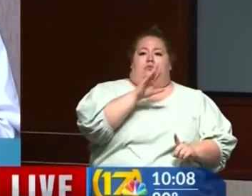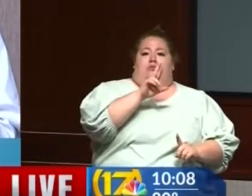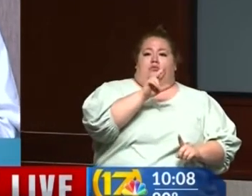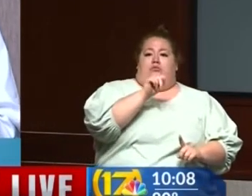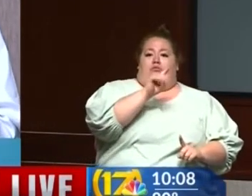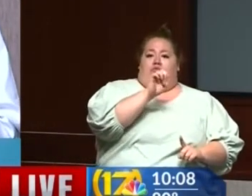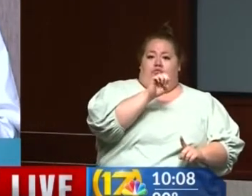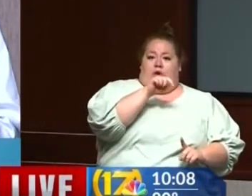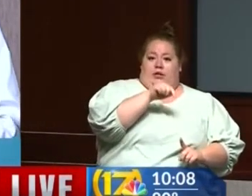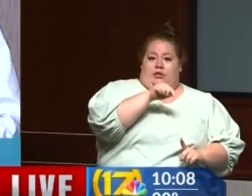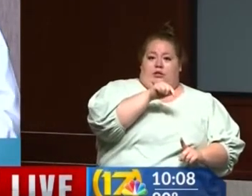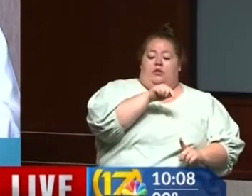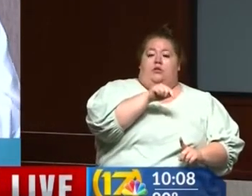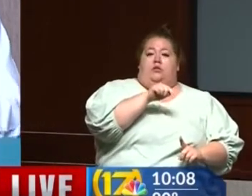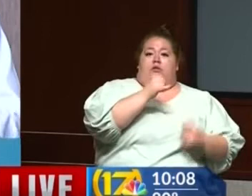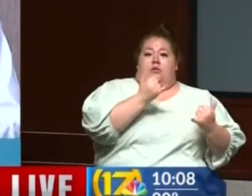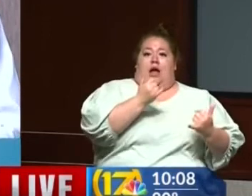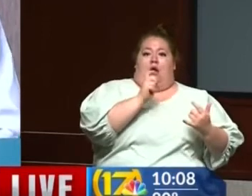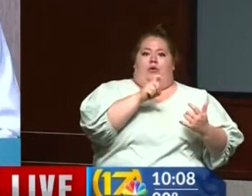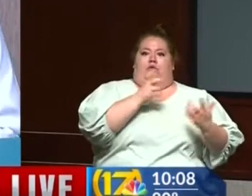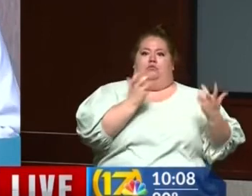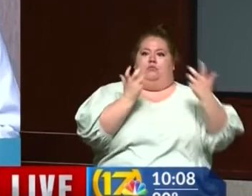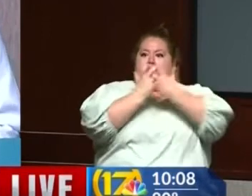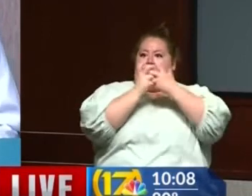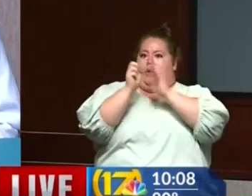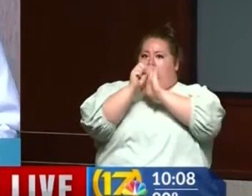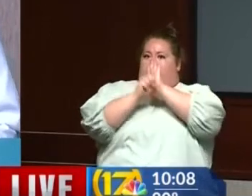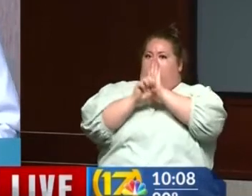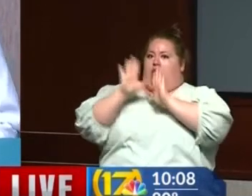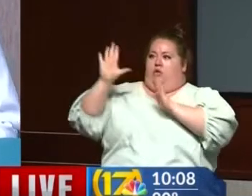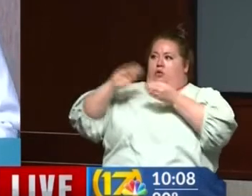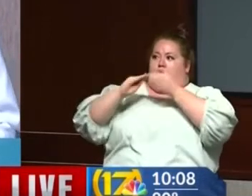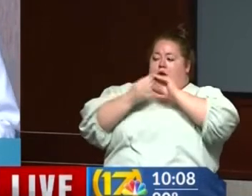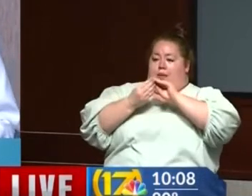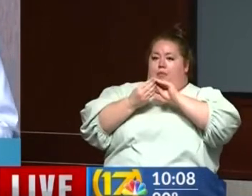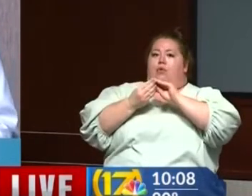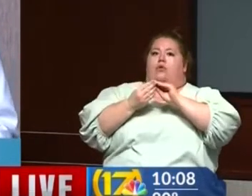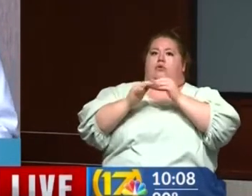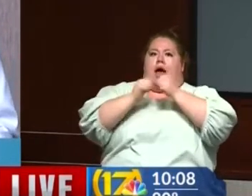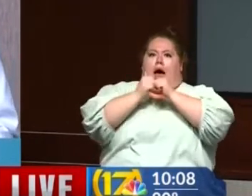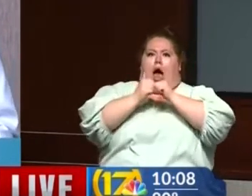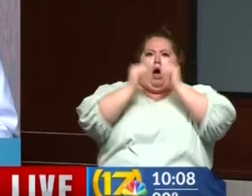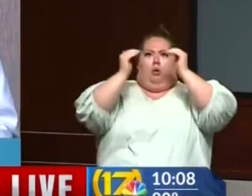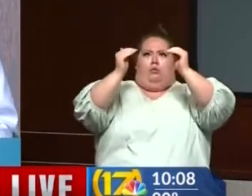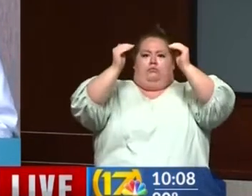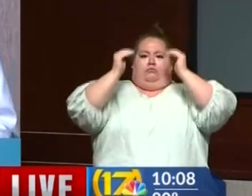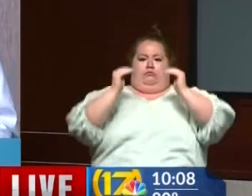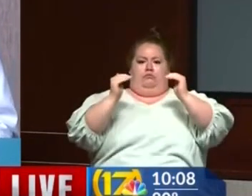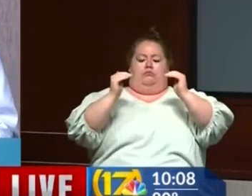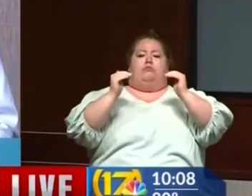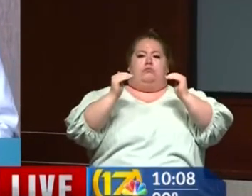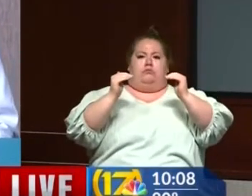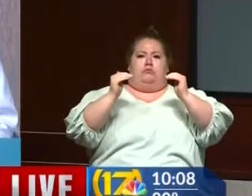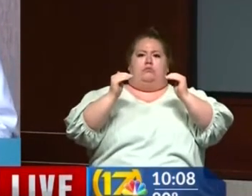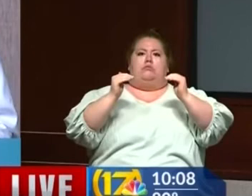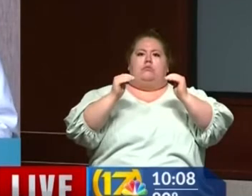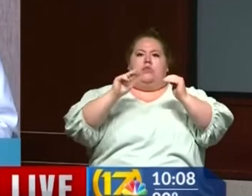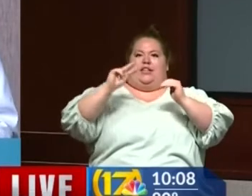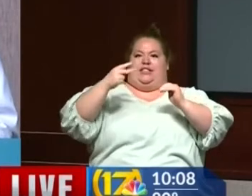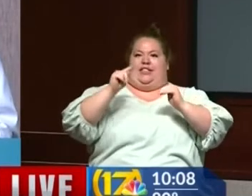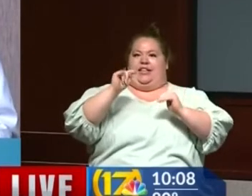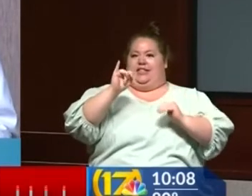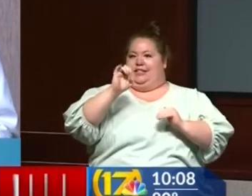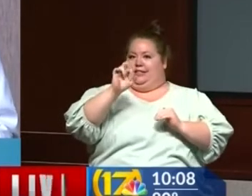tier, tier two, or for us to move down a tier so that we can open up additional businesses and